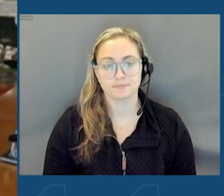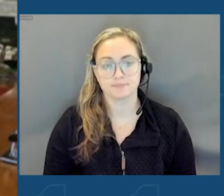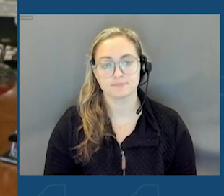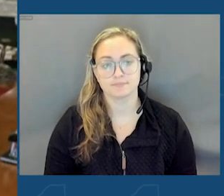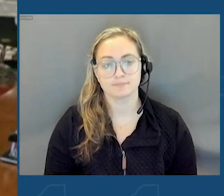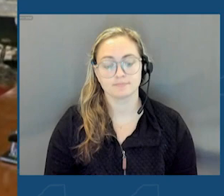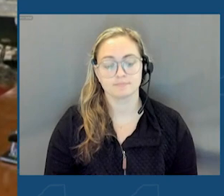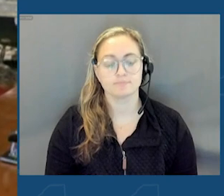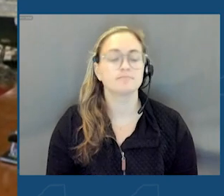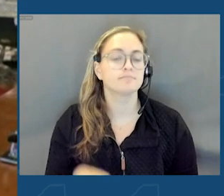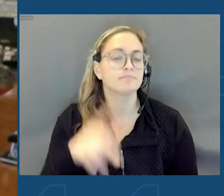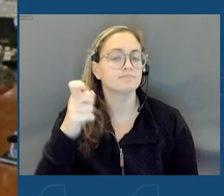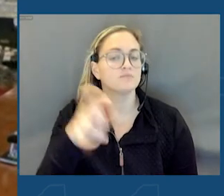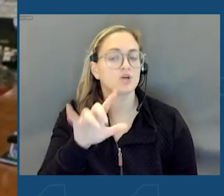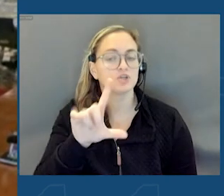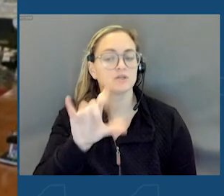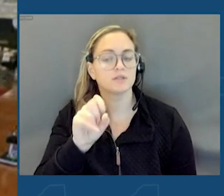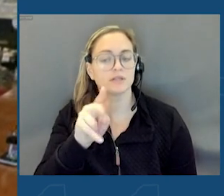and Judge Leslie Stein.